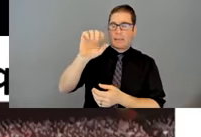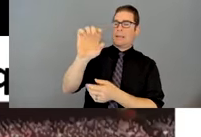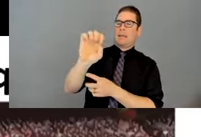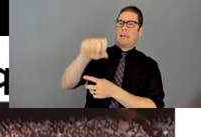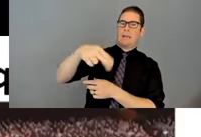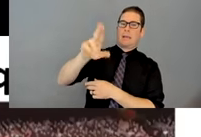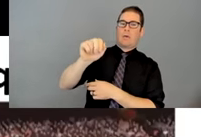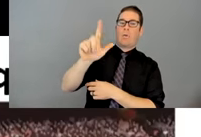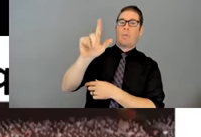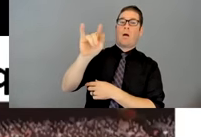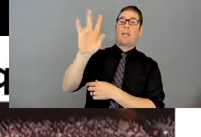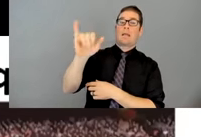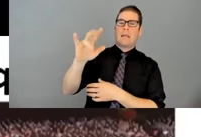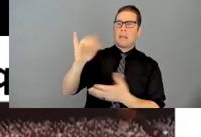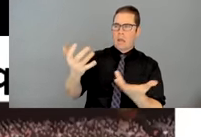thing